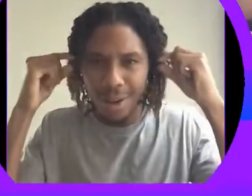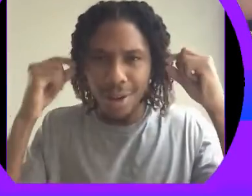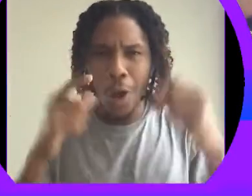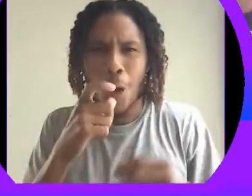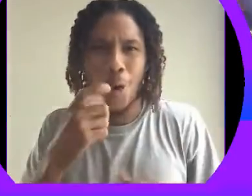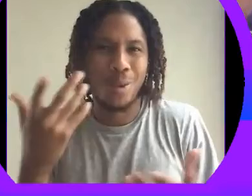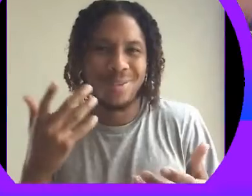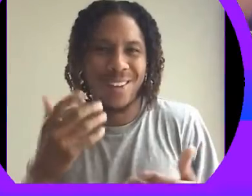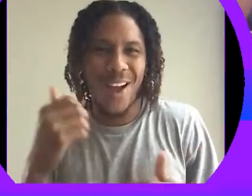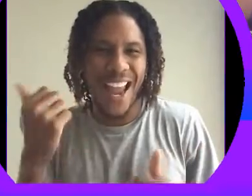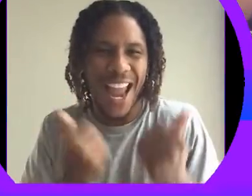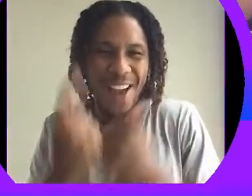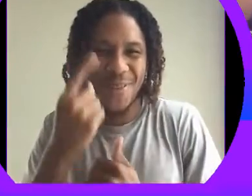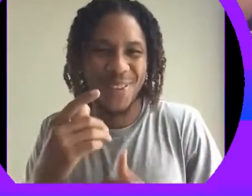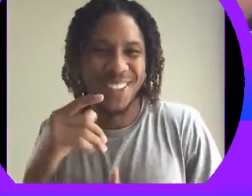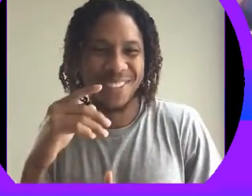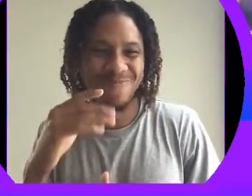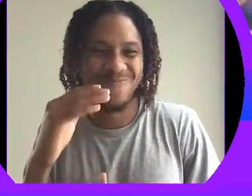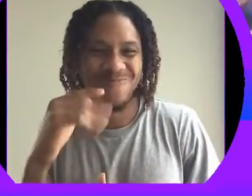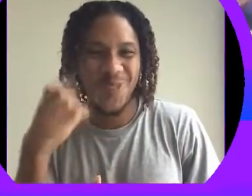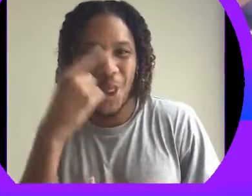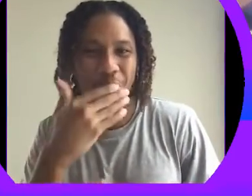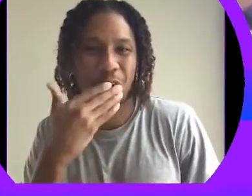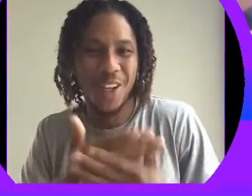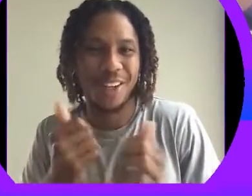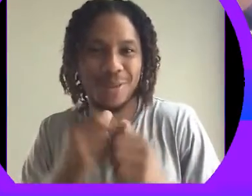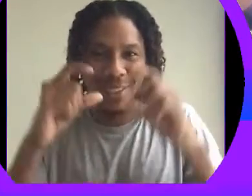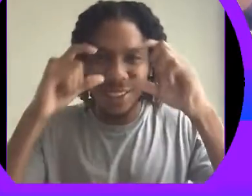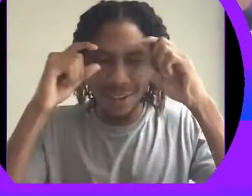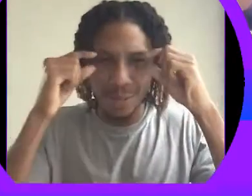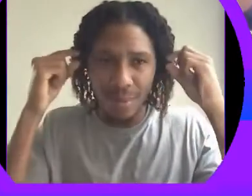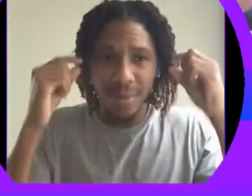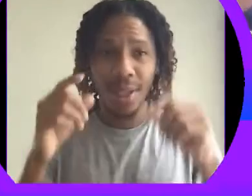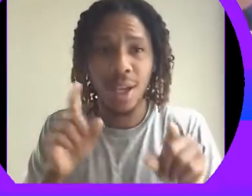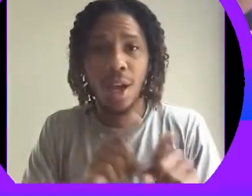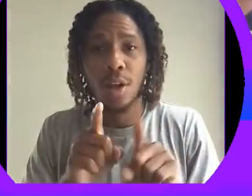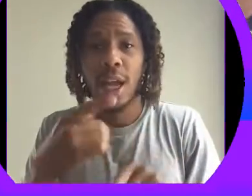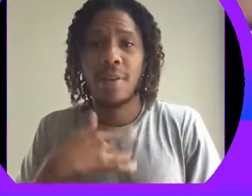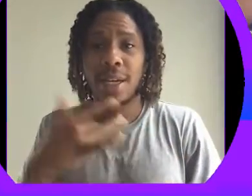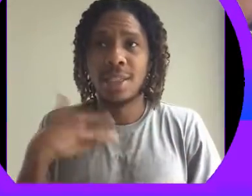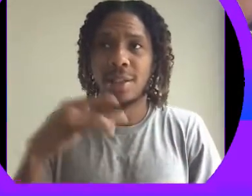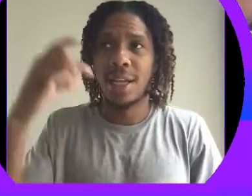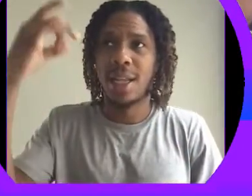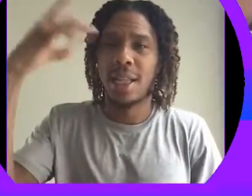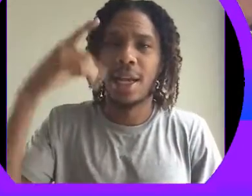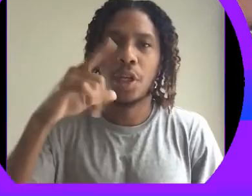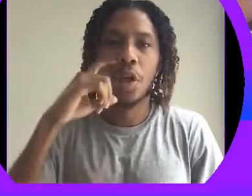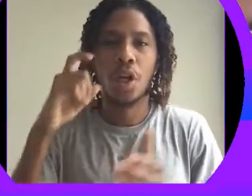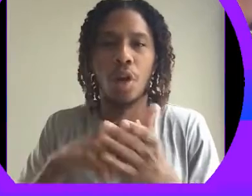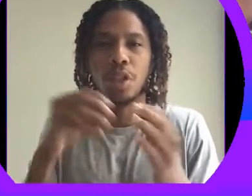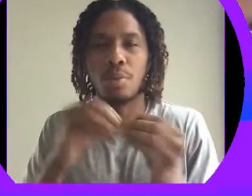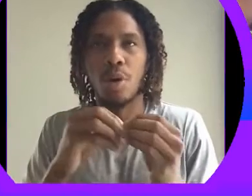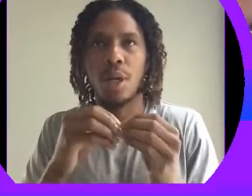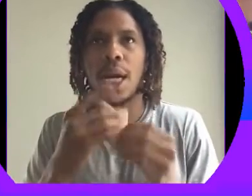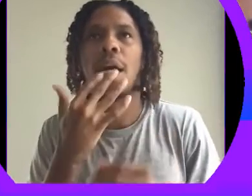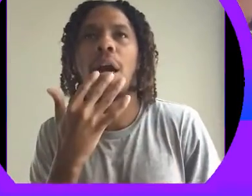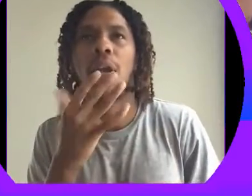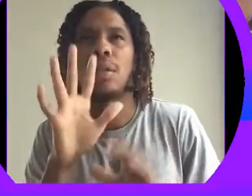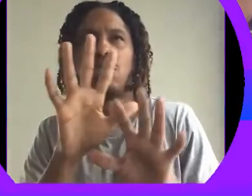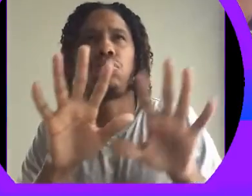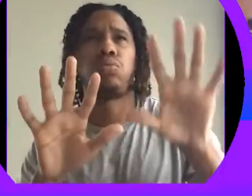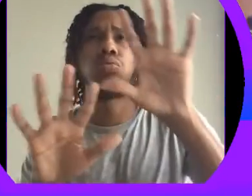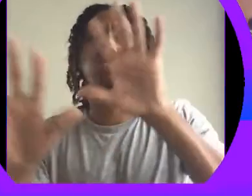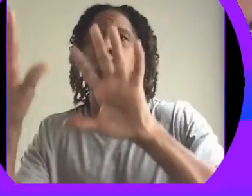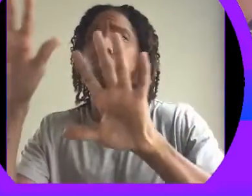And who doesn't look cool in sunglasses? And also, if you have sensitive light, you notice color more, like I said earlier. You notice